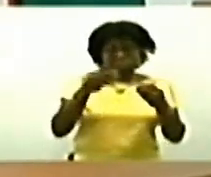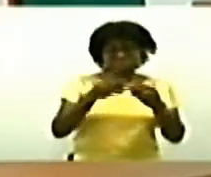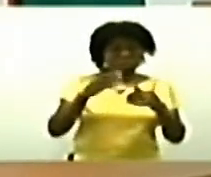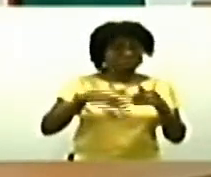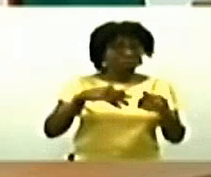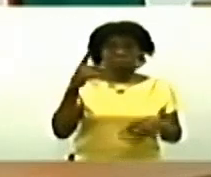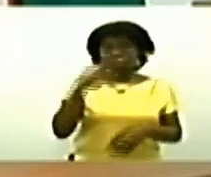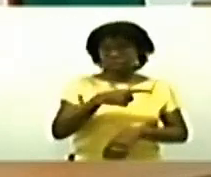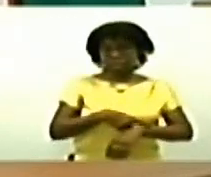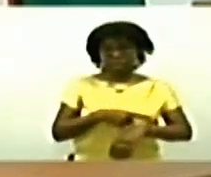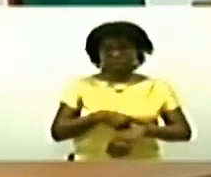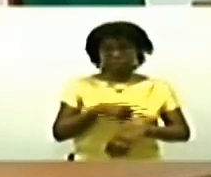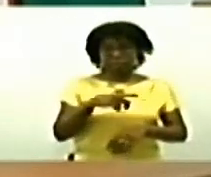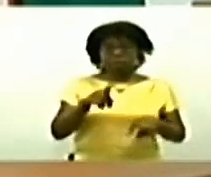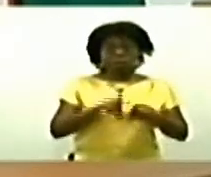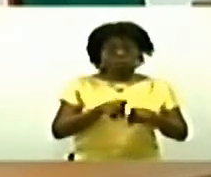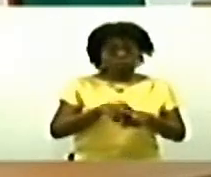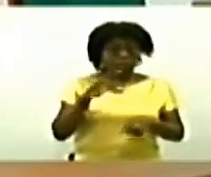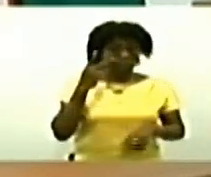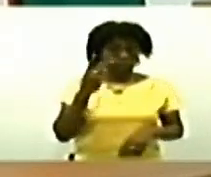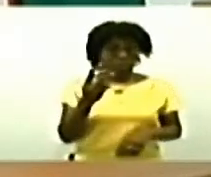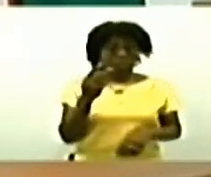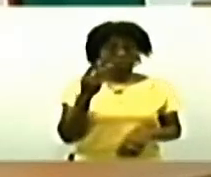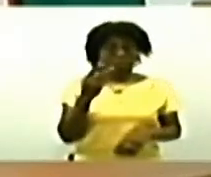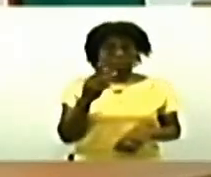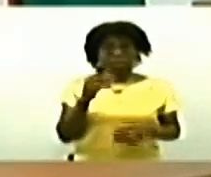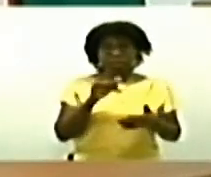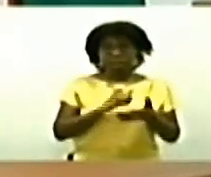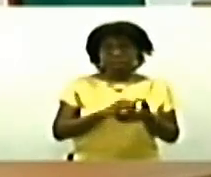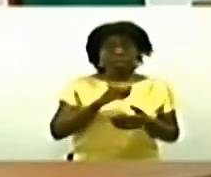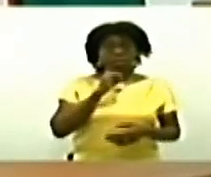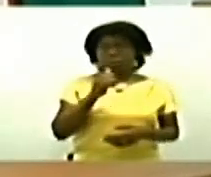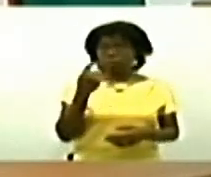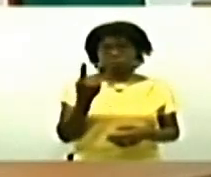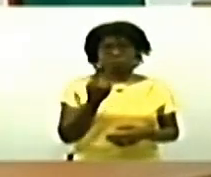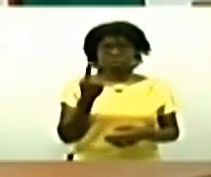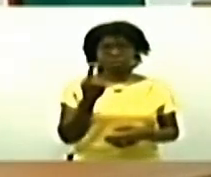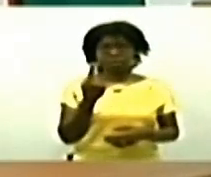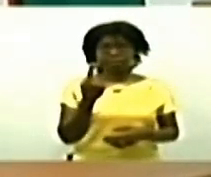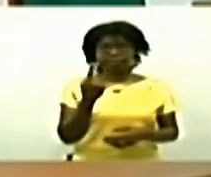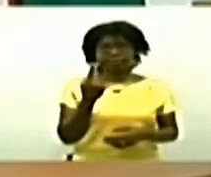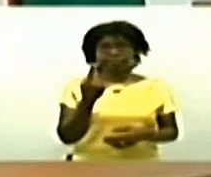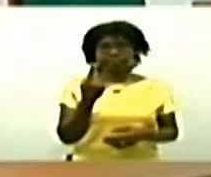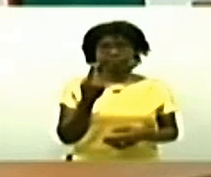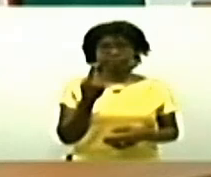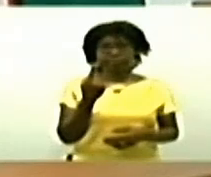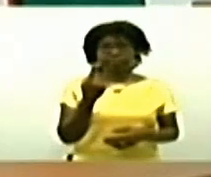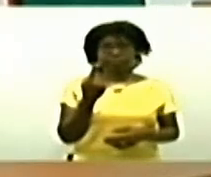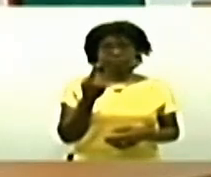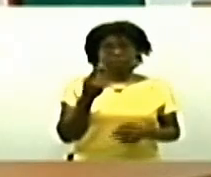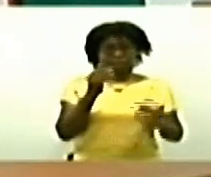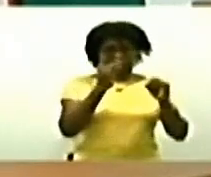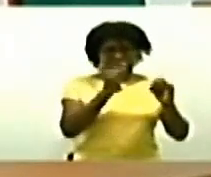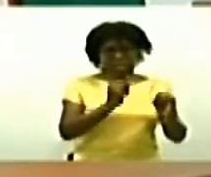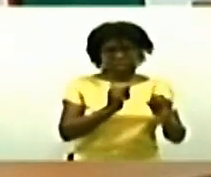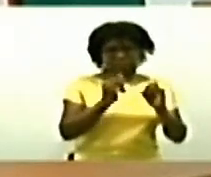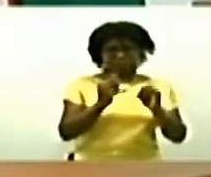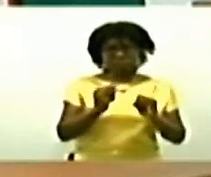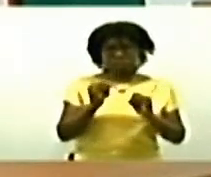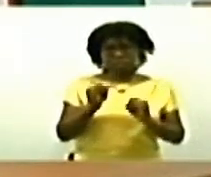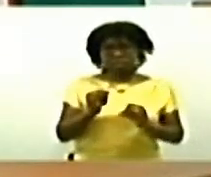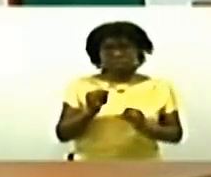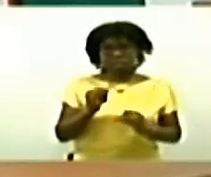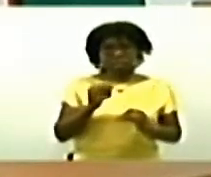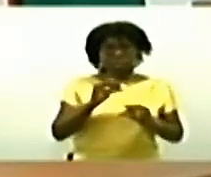I have also observed that not only the individual owner of